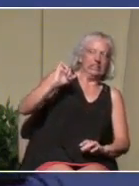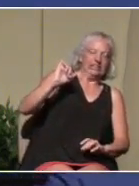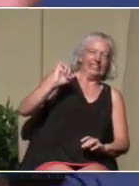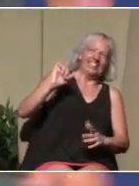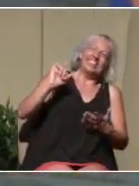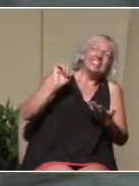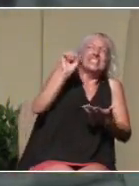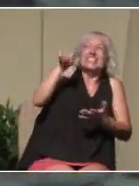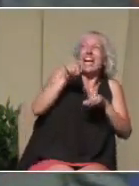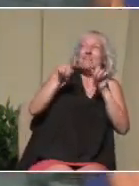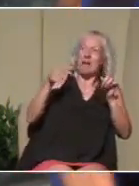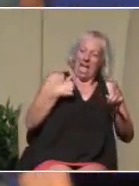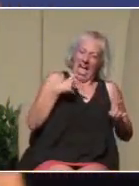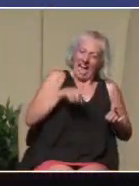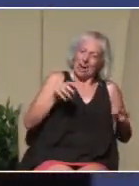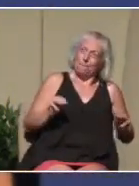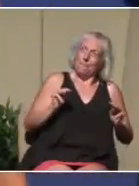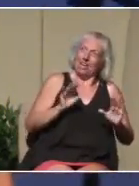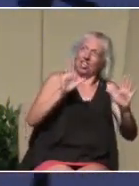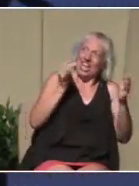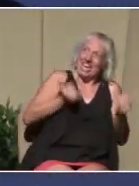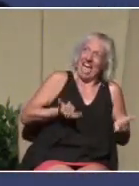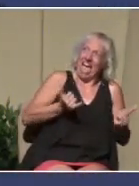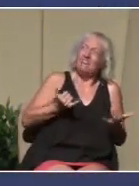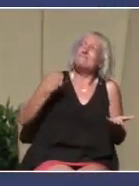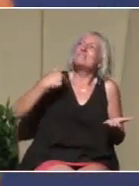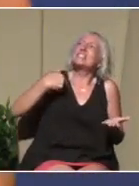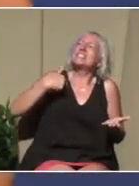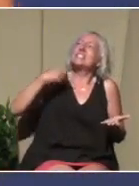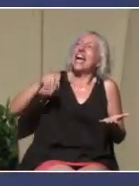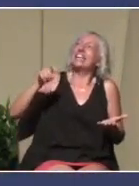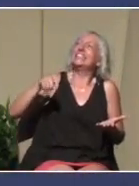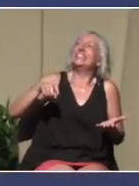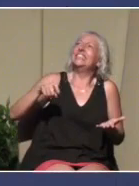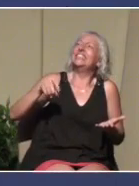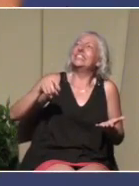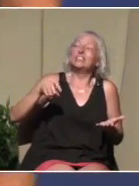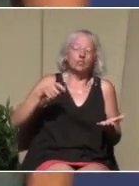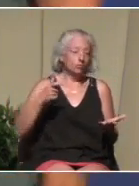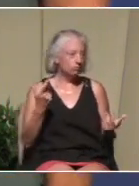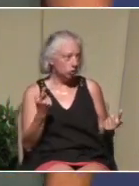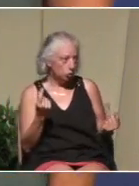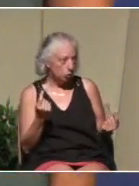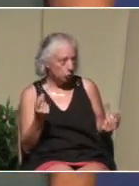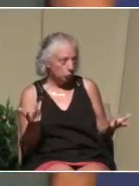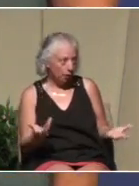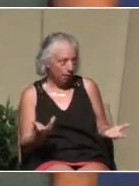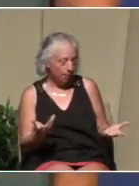yeah, but I could use a miracle right now. Why not me? And here's what we need to do.